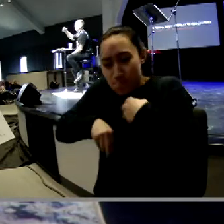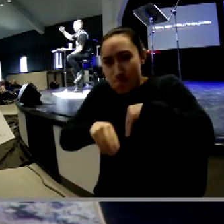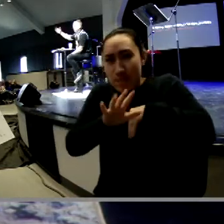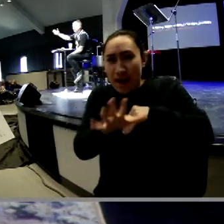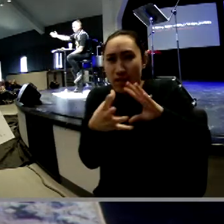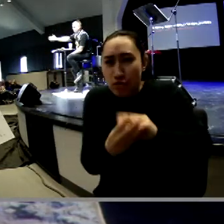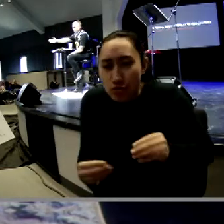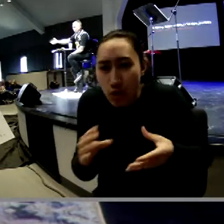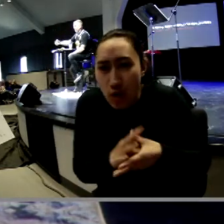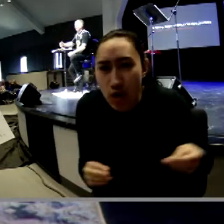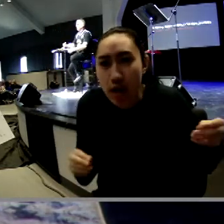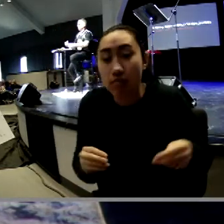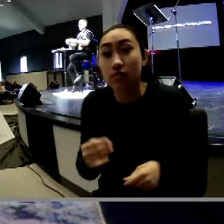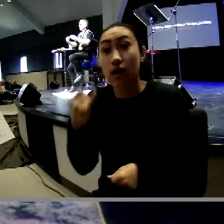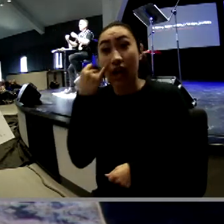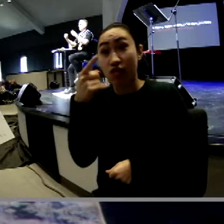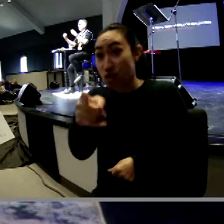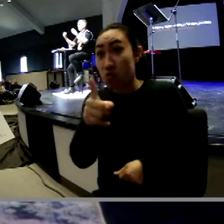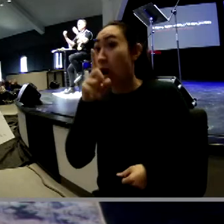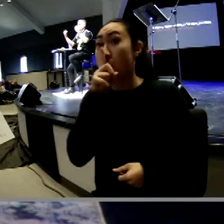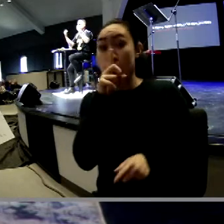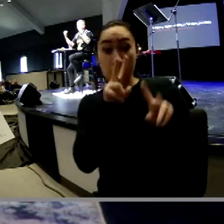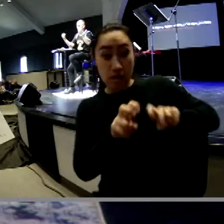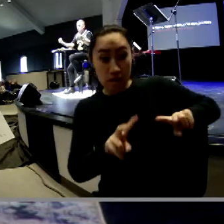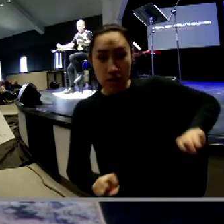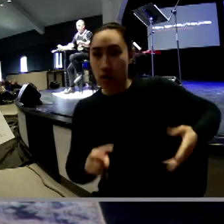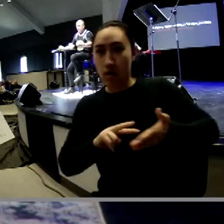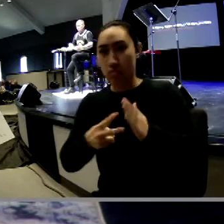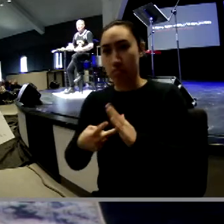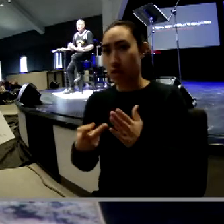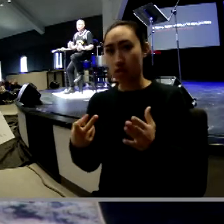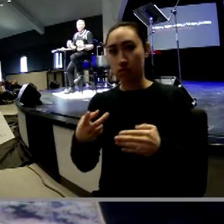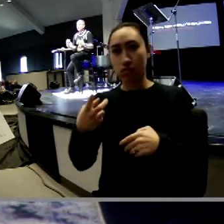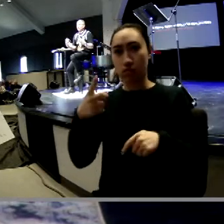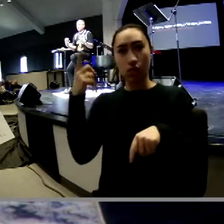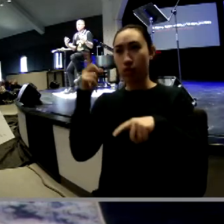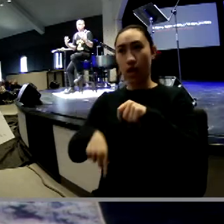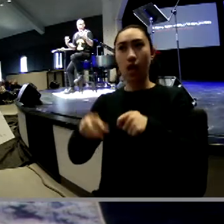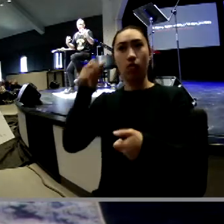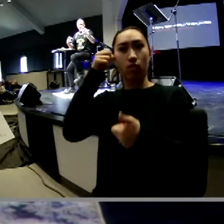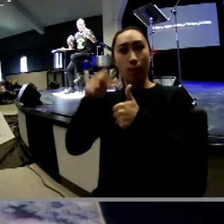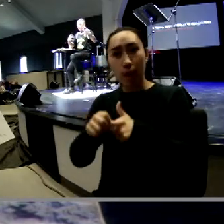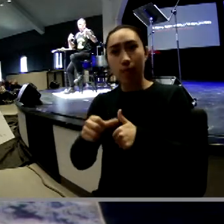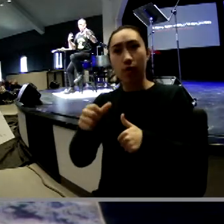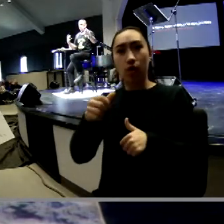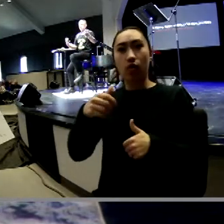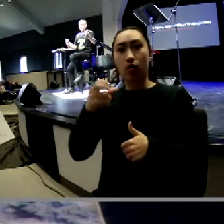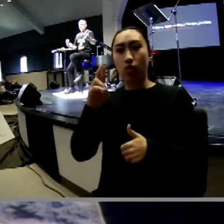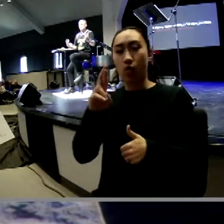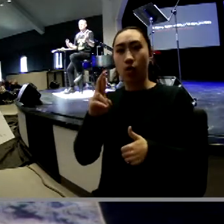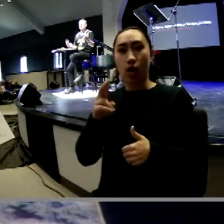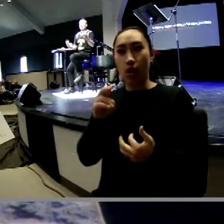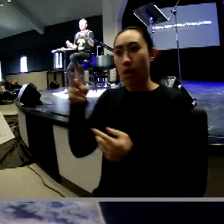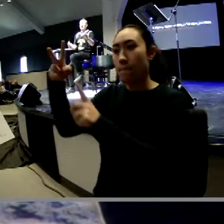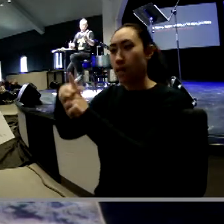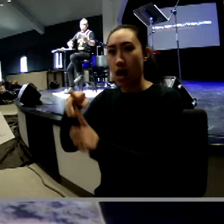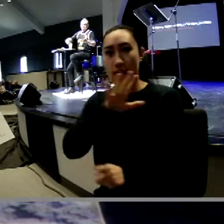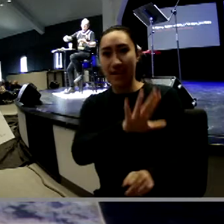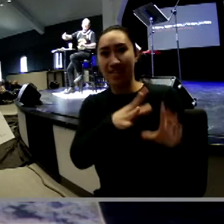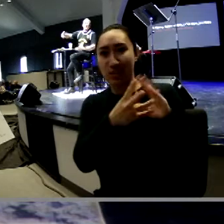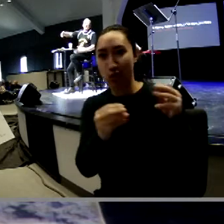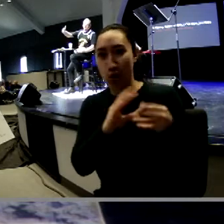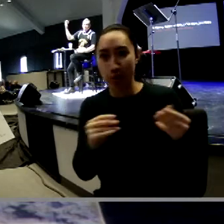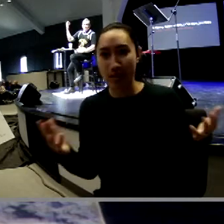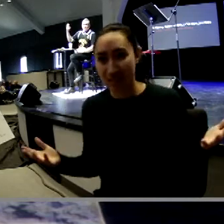what you dig for yourself. This is why Jesus taught in parables. He wants you to try to wrestle with it. That's why the disciples,